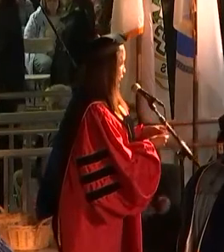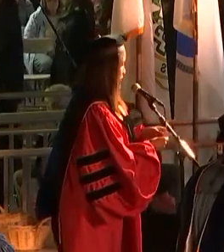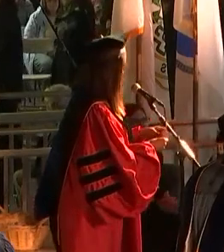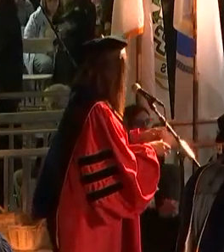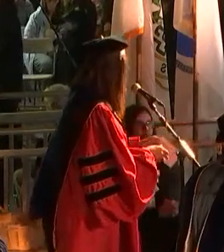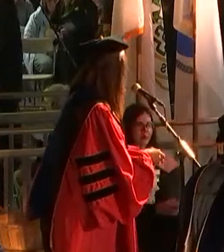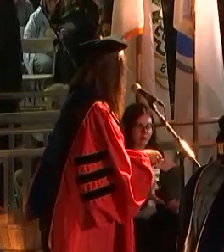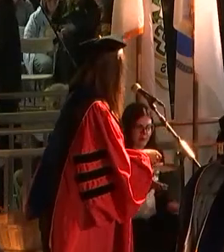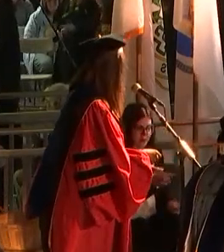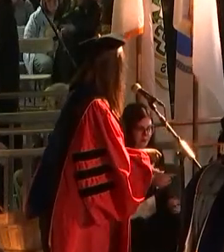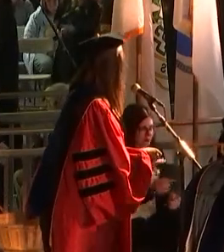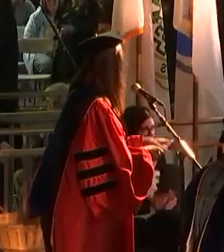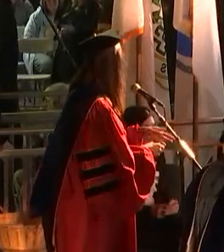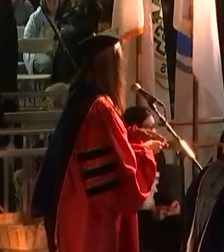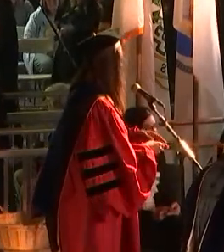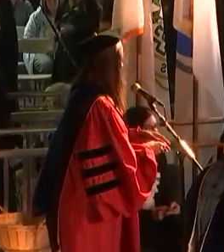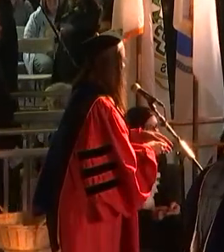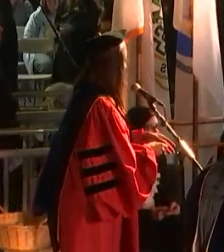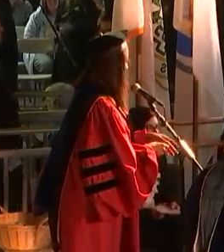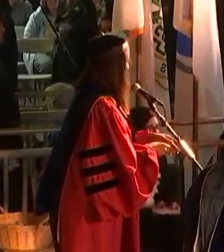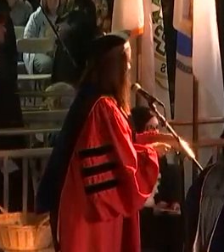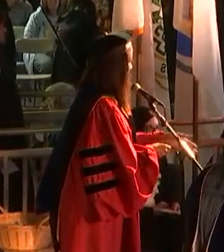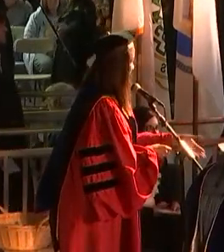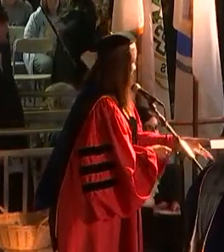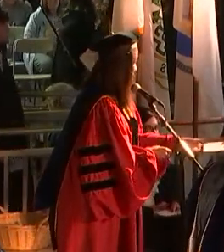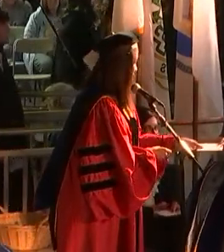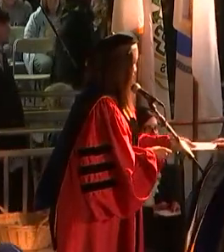Francesca Surreal.